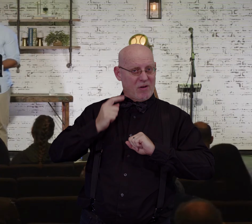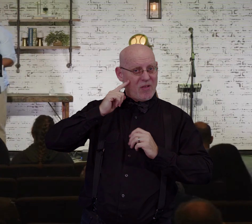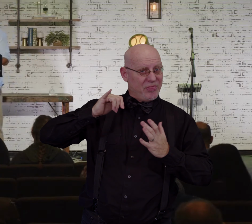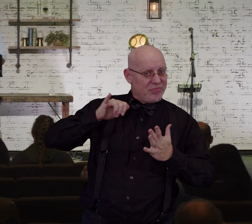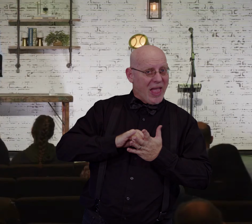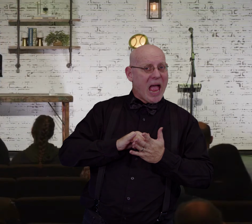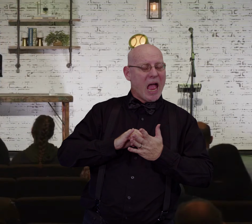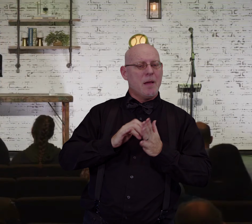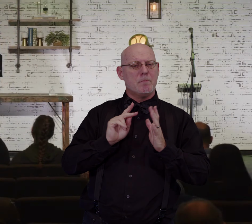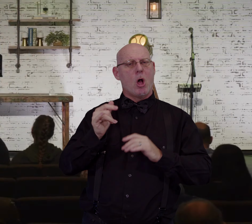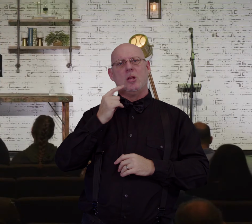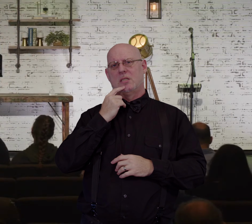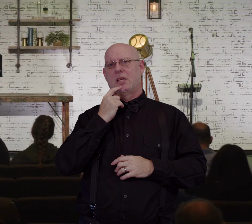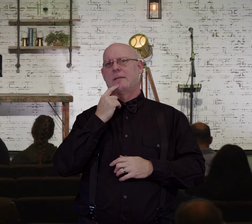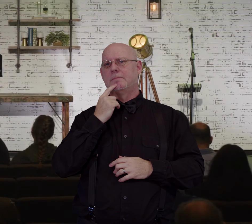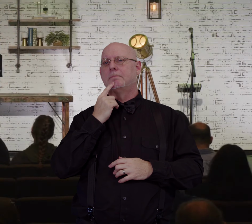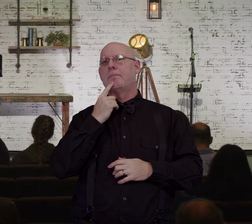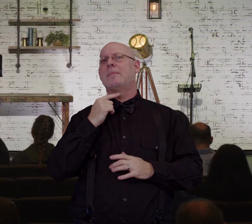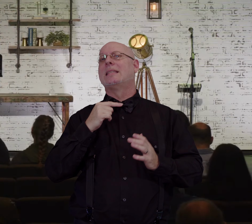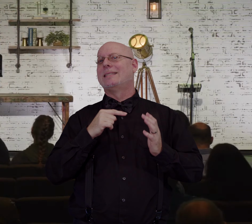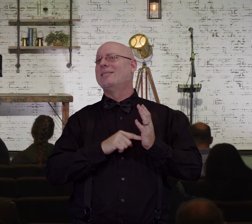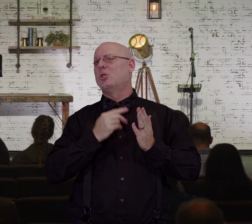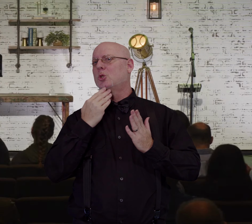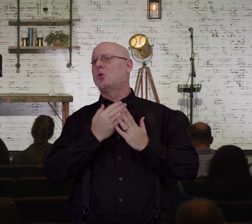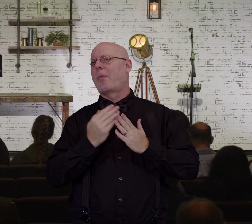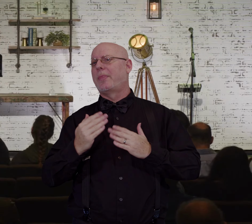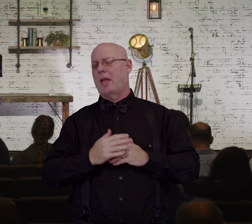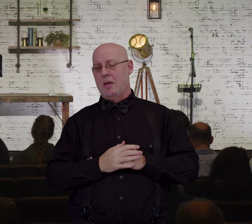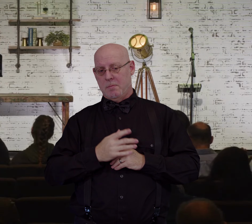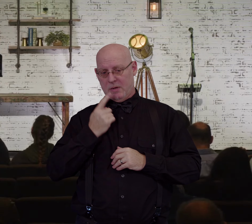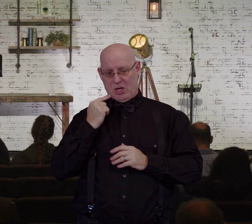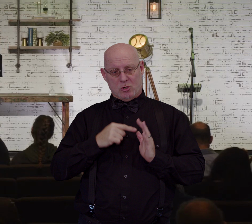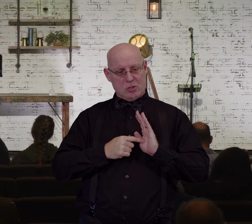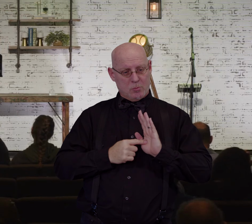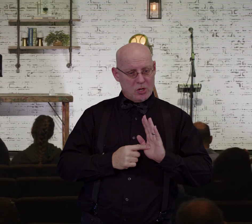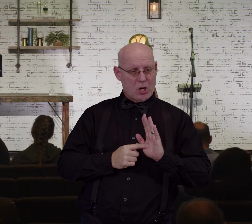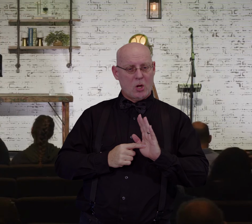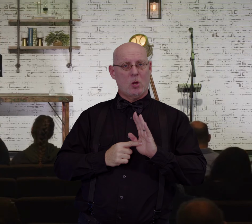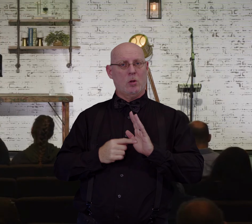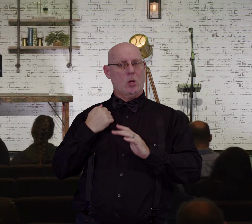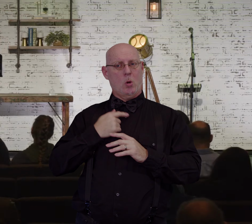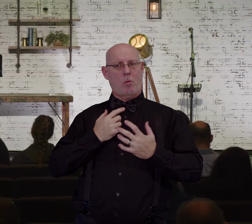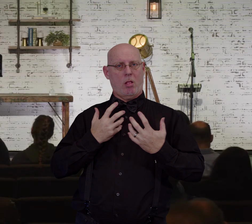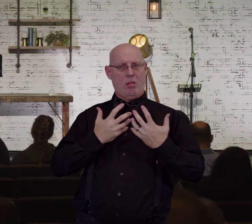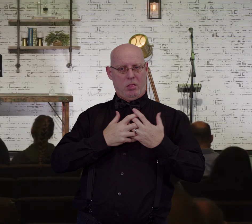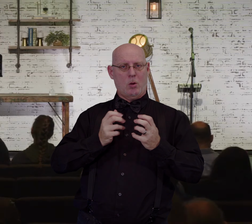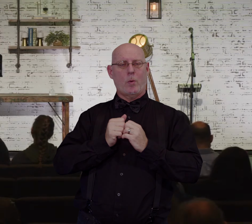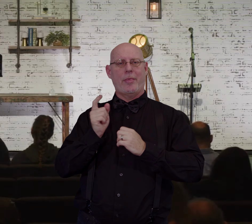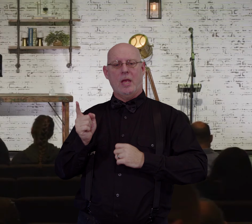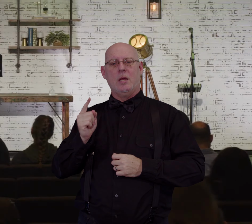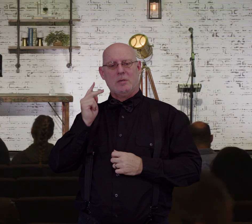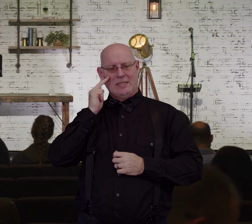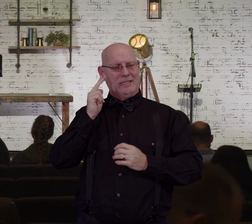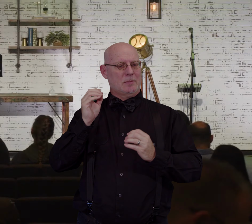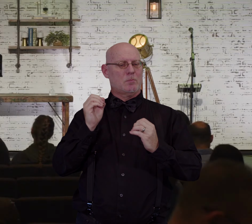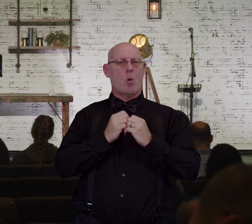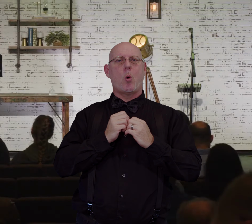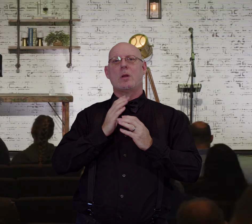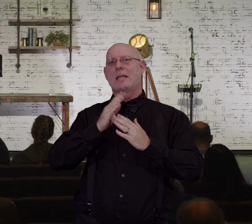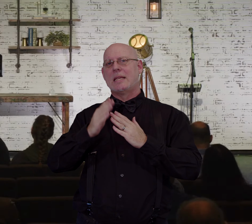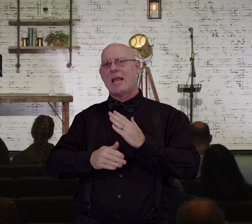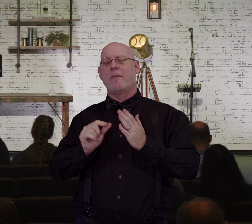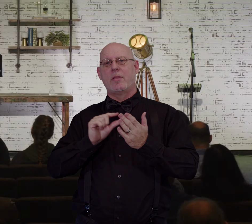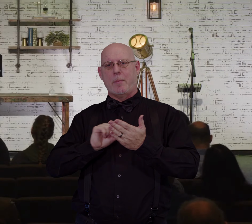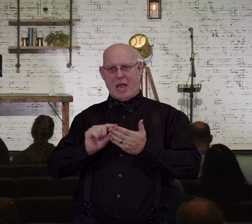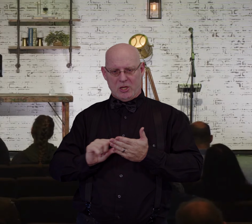for that, Paul's saying this is actually good thing because it's demonstrating that, one, we're aligned with him, and we're going to see this more towards the